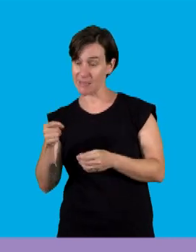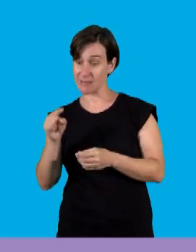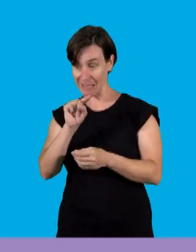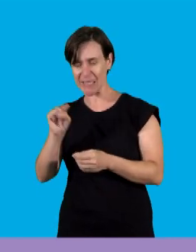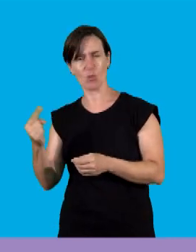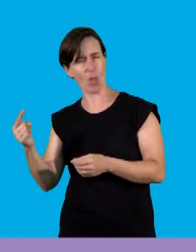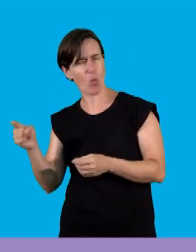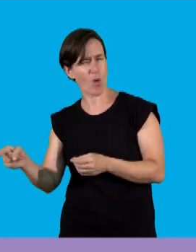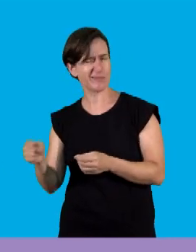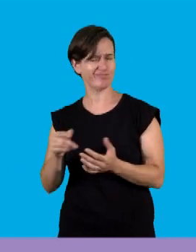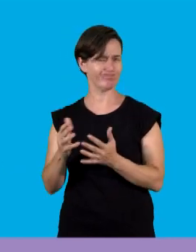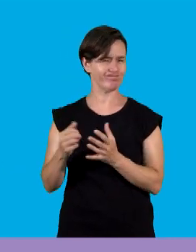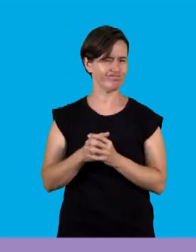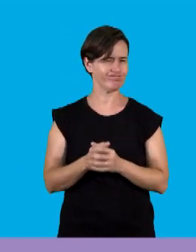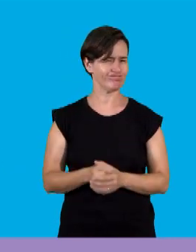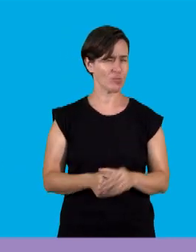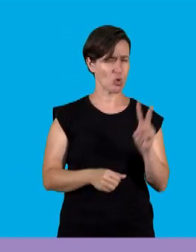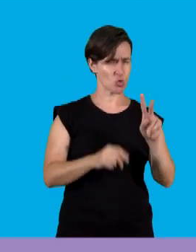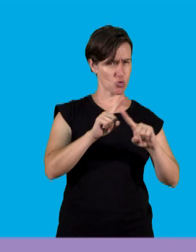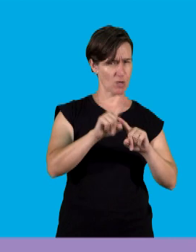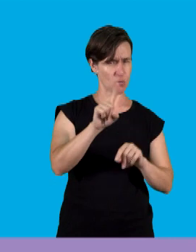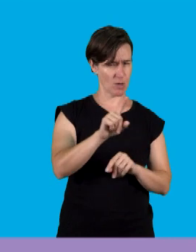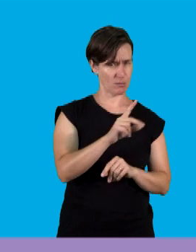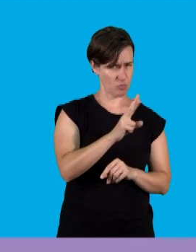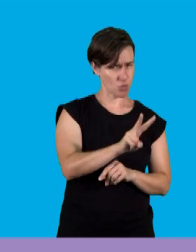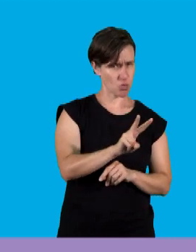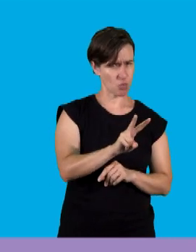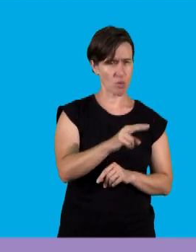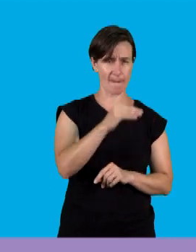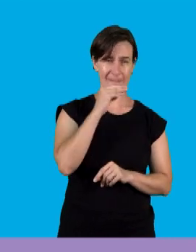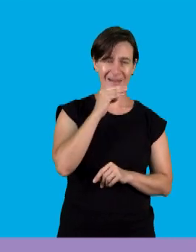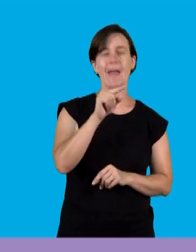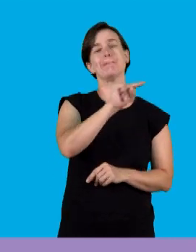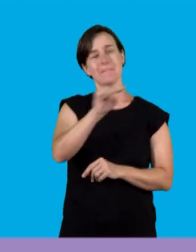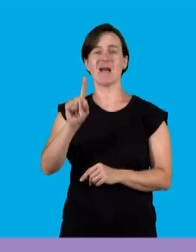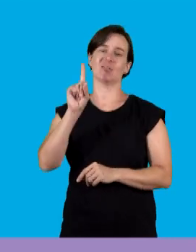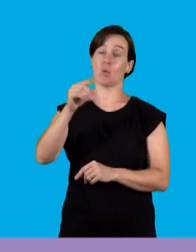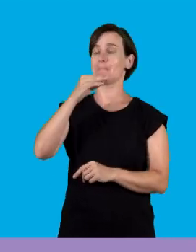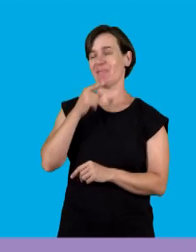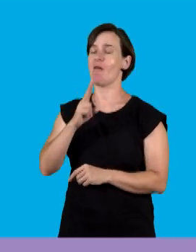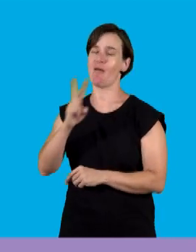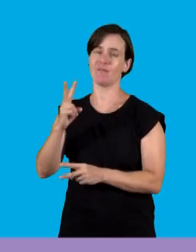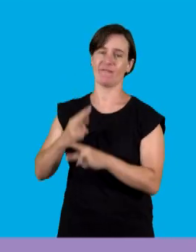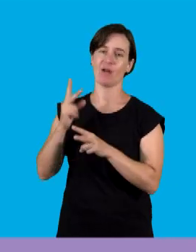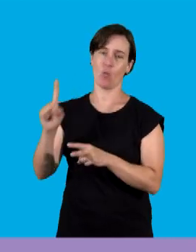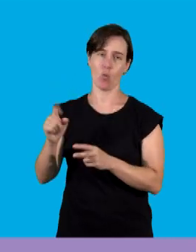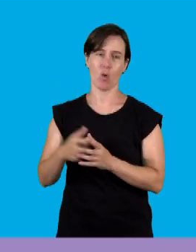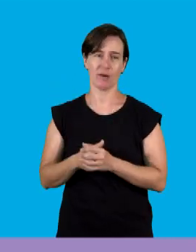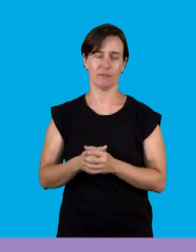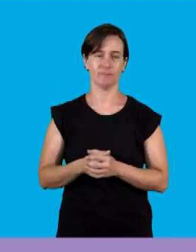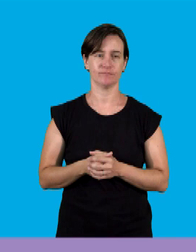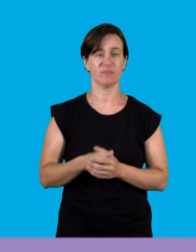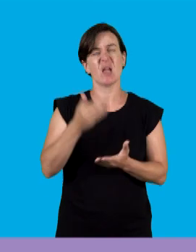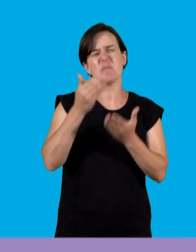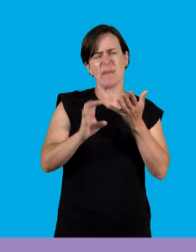get to our 1. So 2 multiplied by 1 is 2, and then we are going to subtract 1 to get to